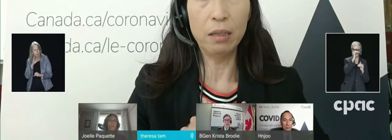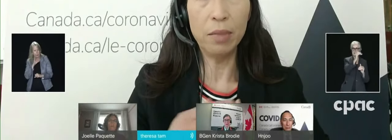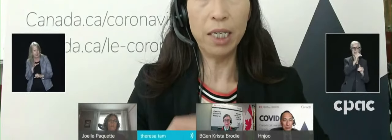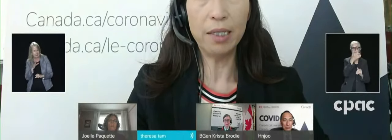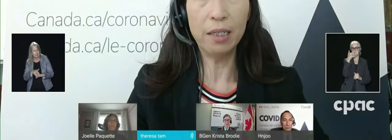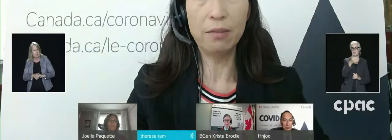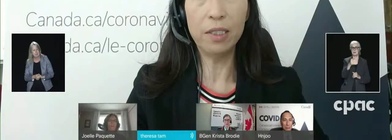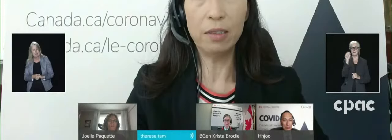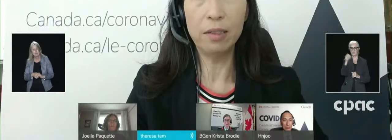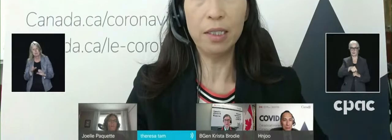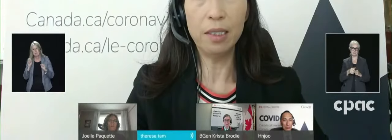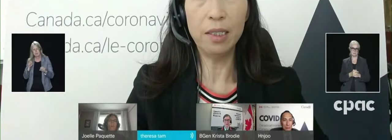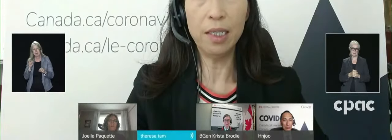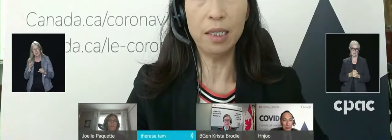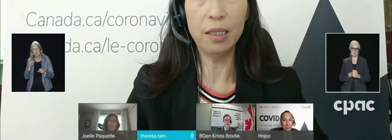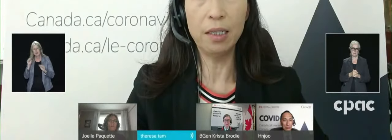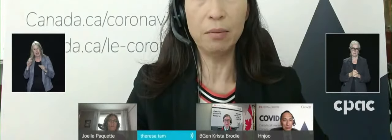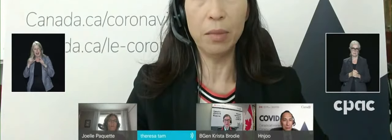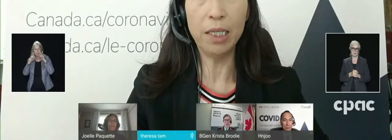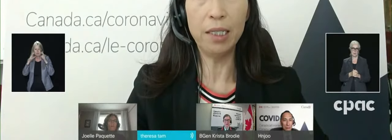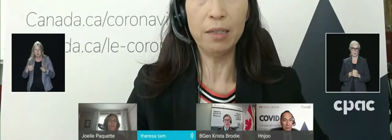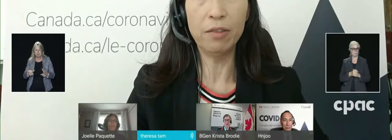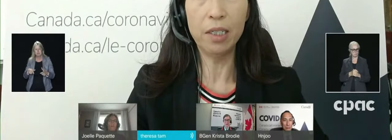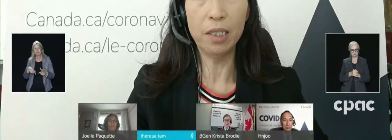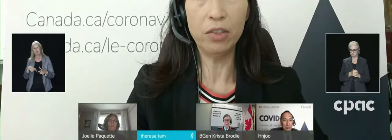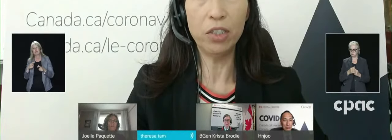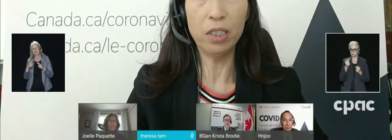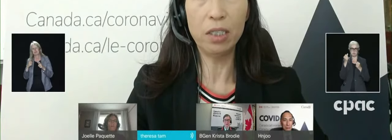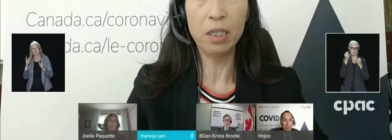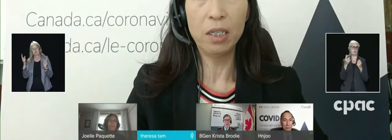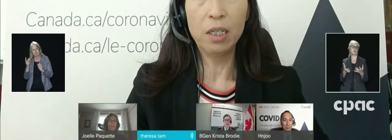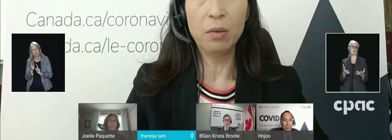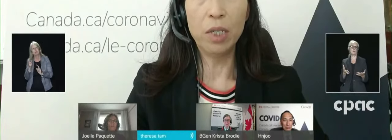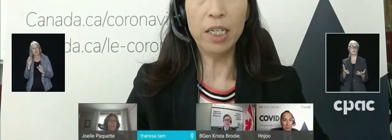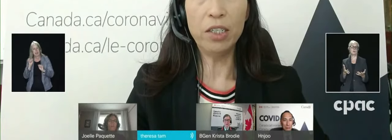consider not masking or physical distancing under many different